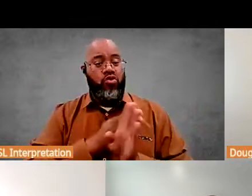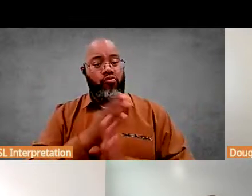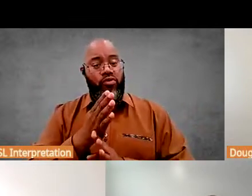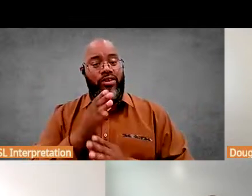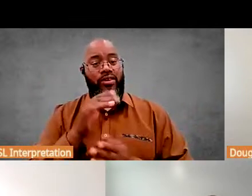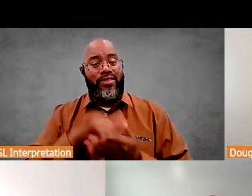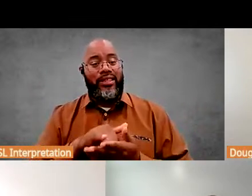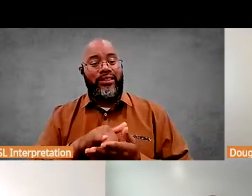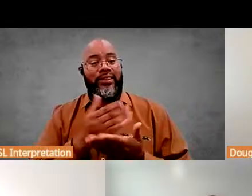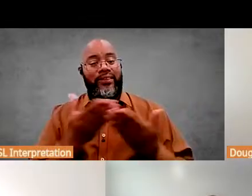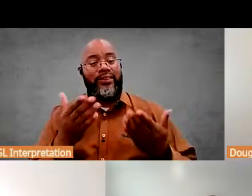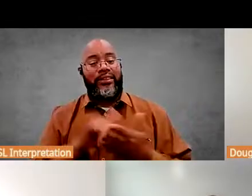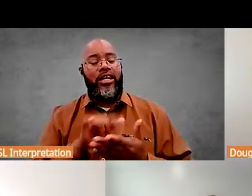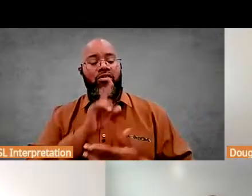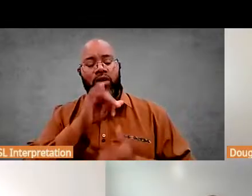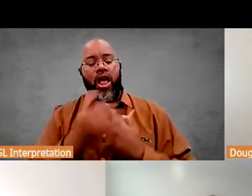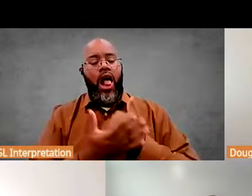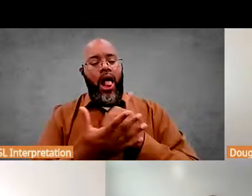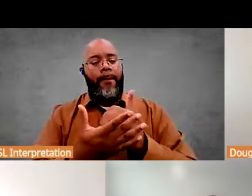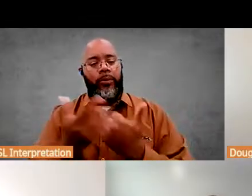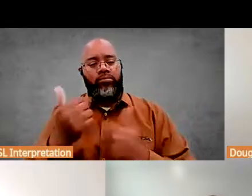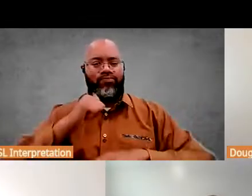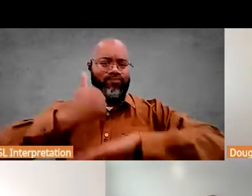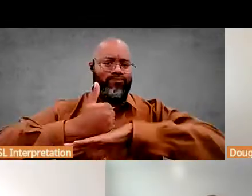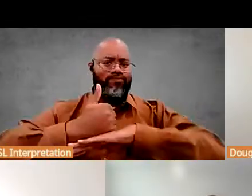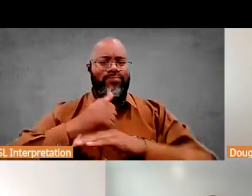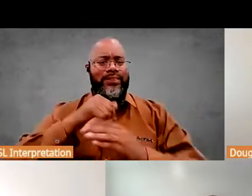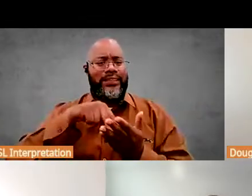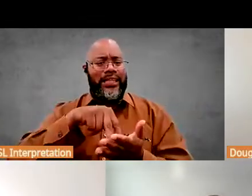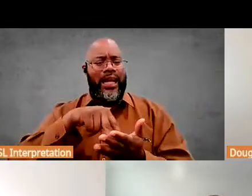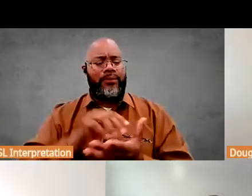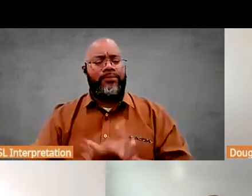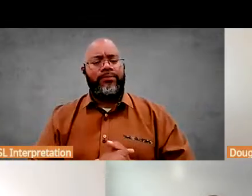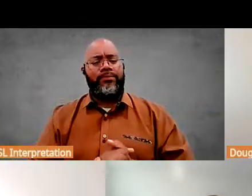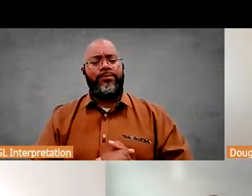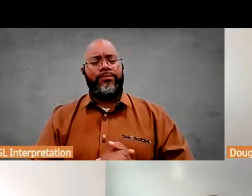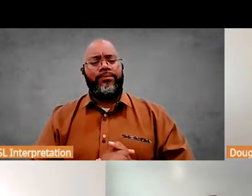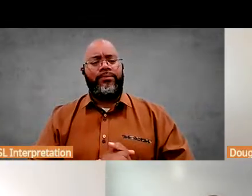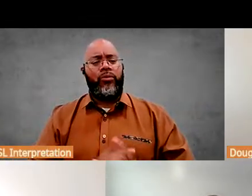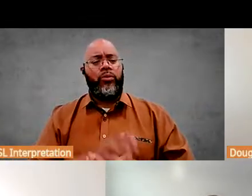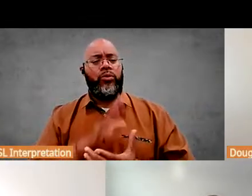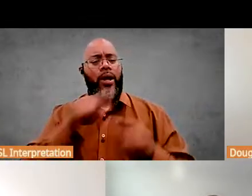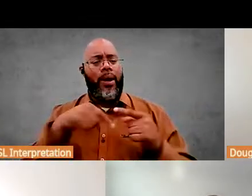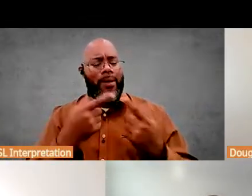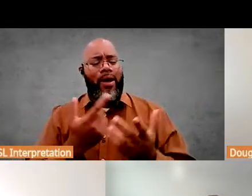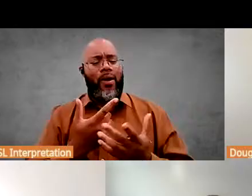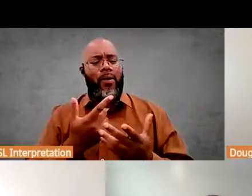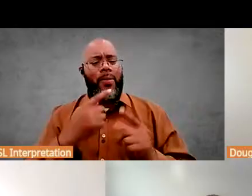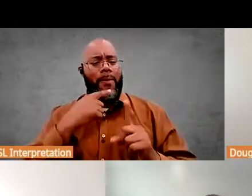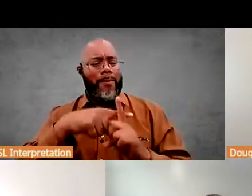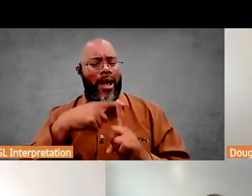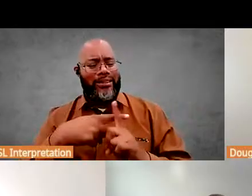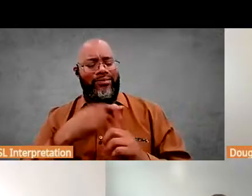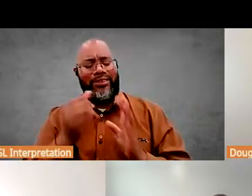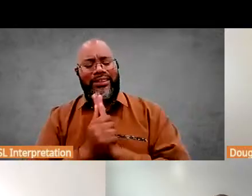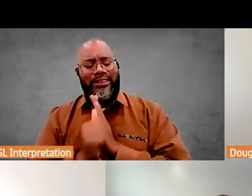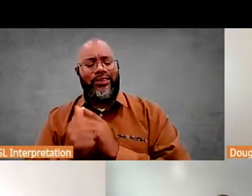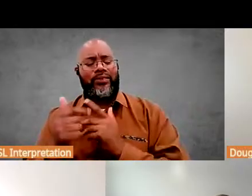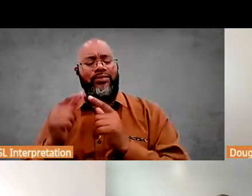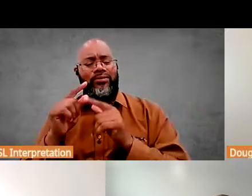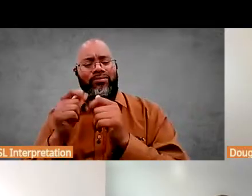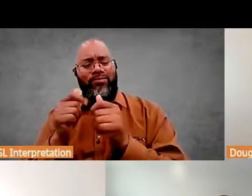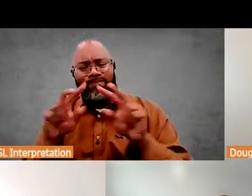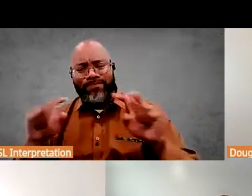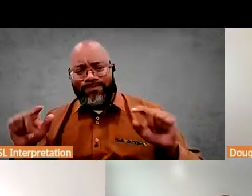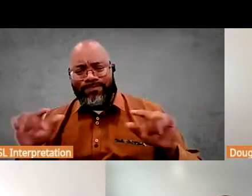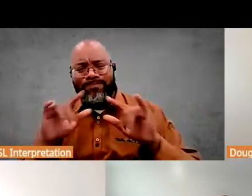those are the things that really help you to stand out. And so I guess we've talked about like, the positives and the skills and whatnot. We all